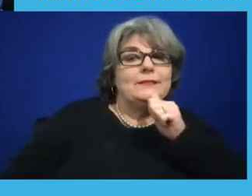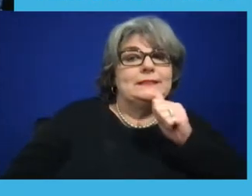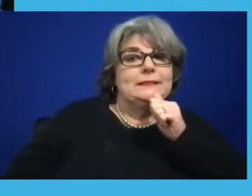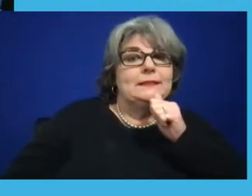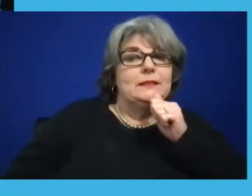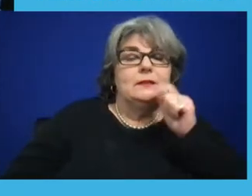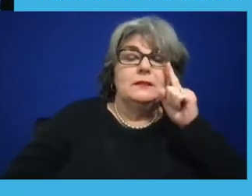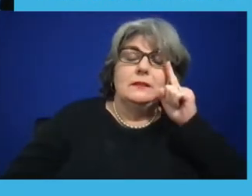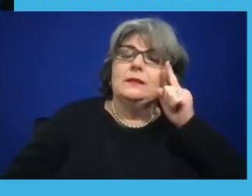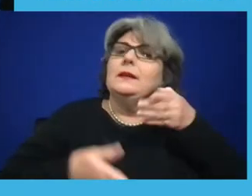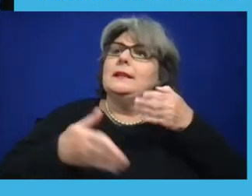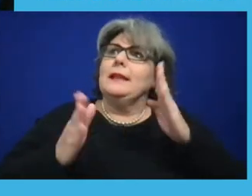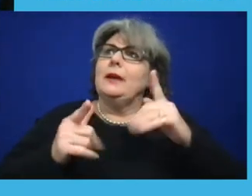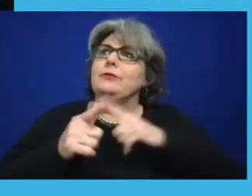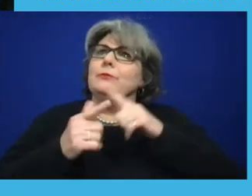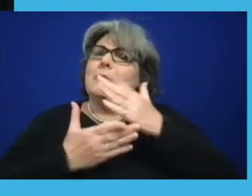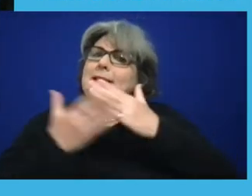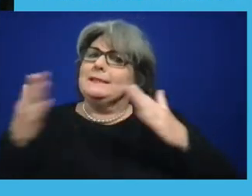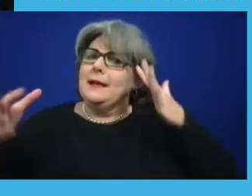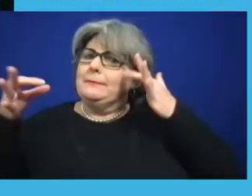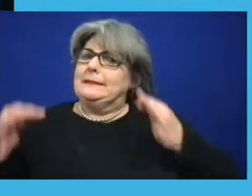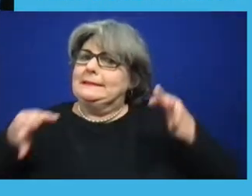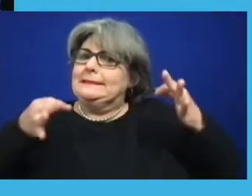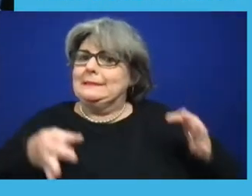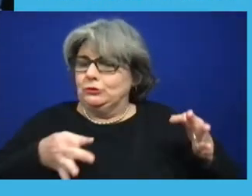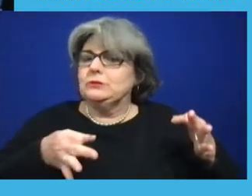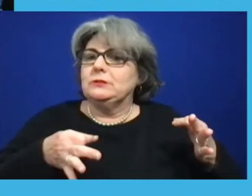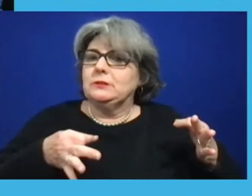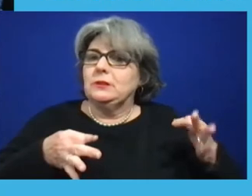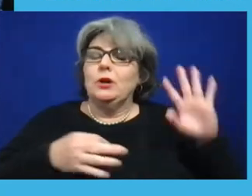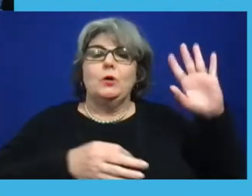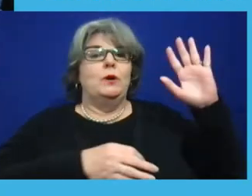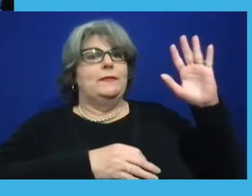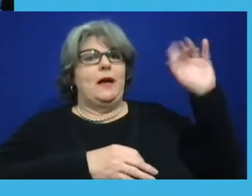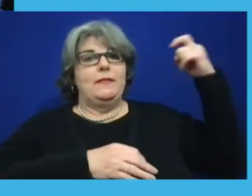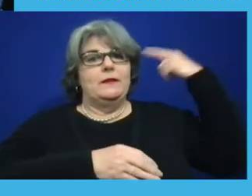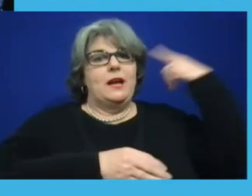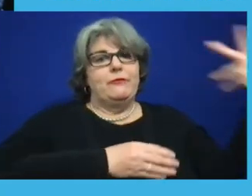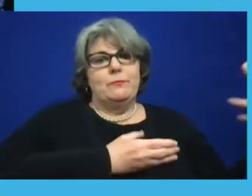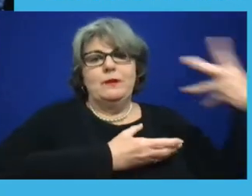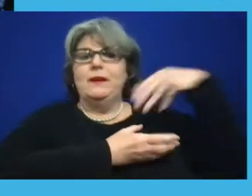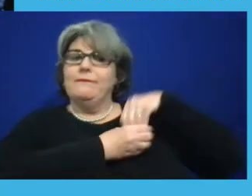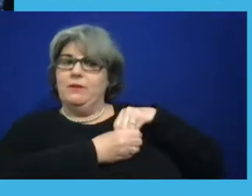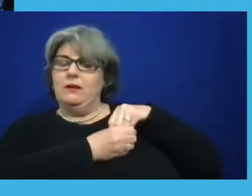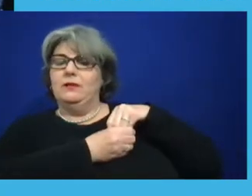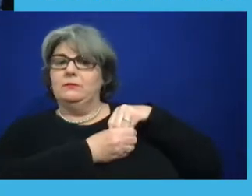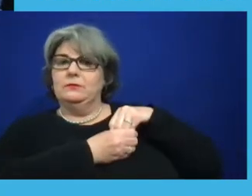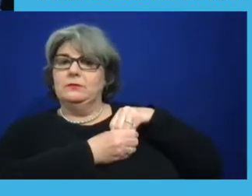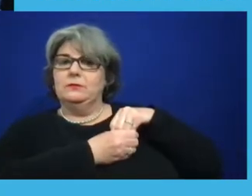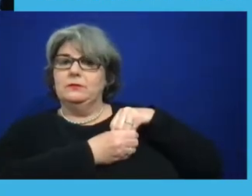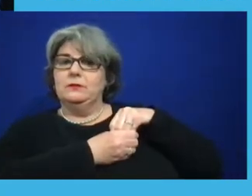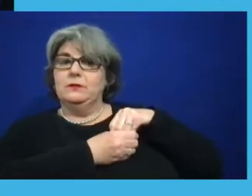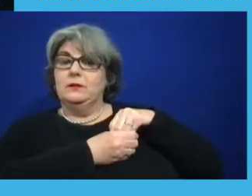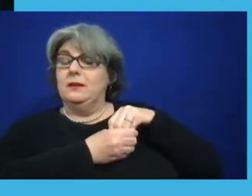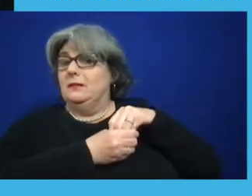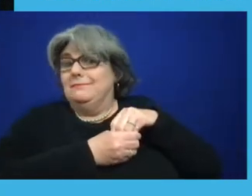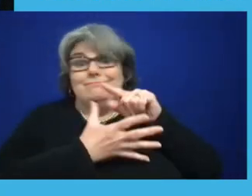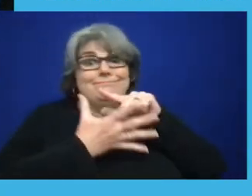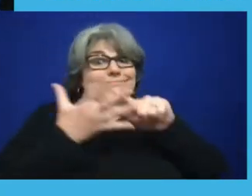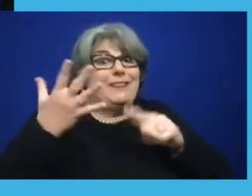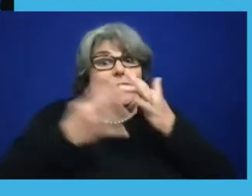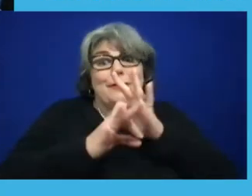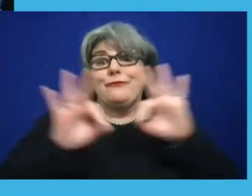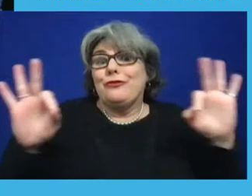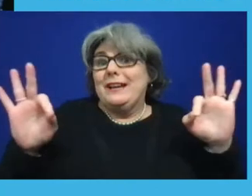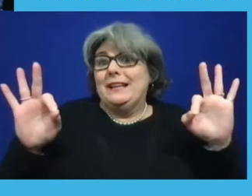does not believe in a zone of privacy that allows us to make certain decisions without government